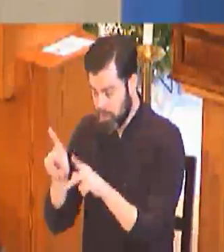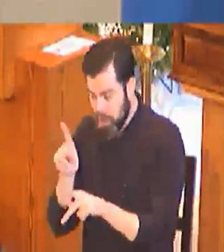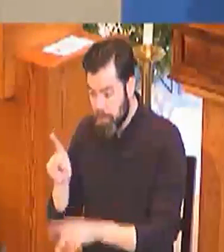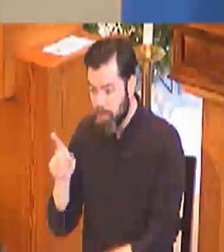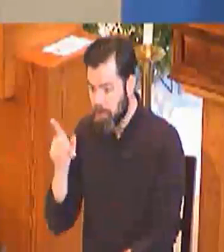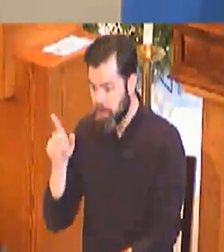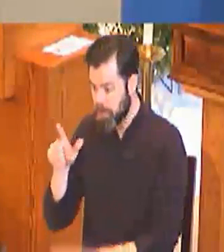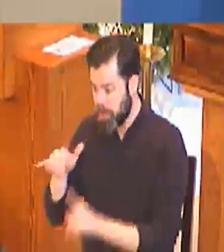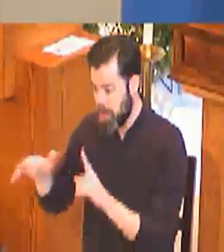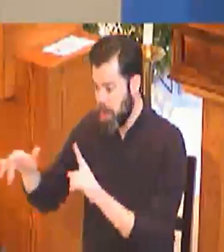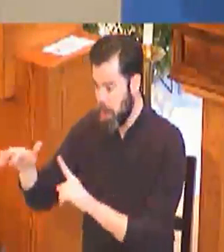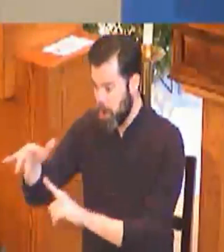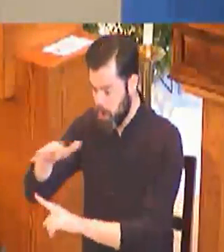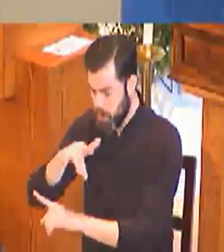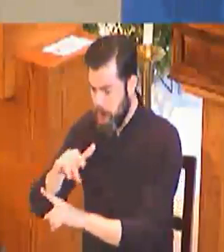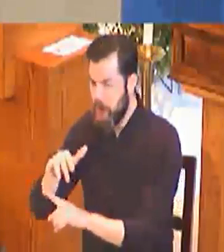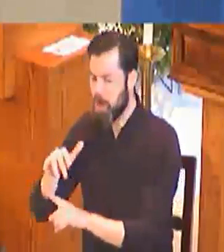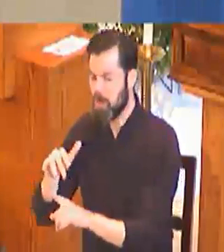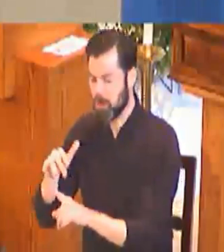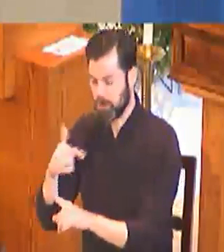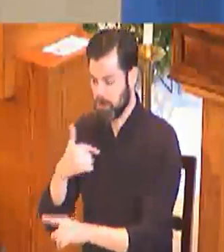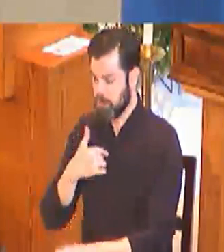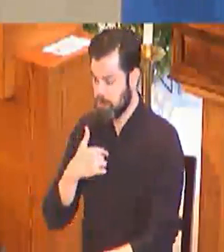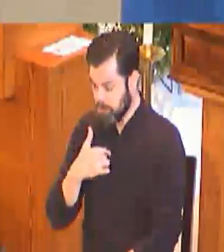knowing that that was not the truth of who I am.